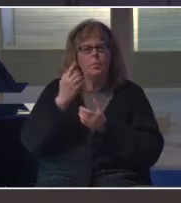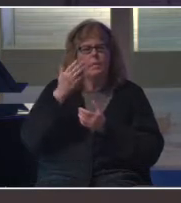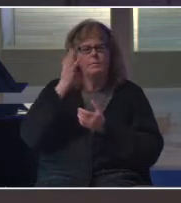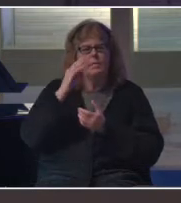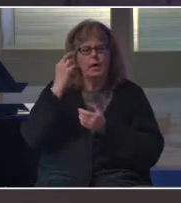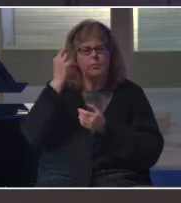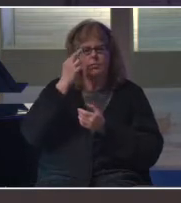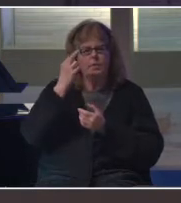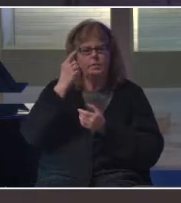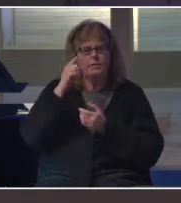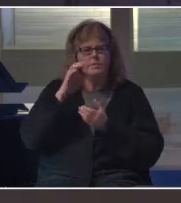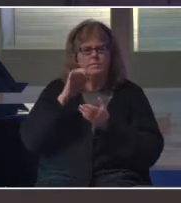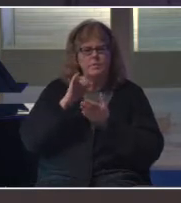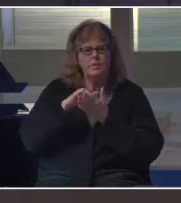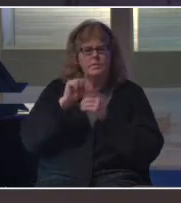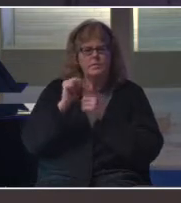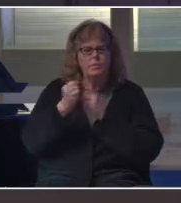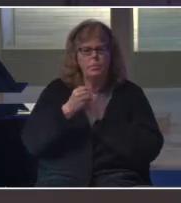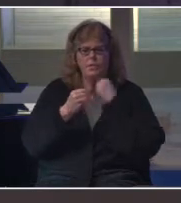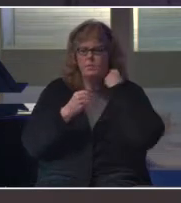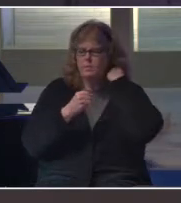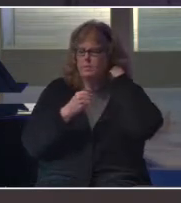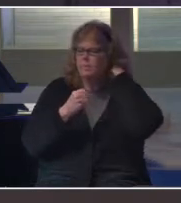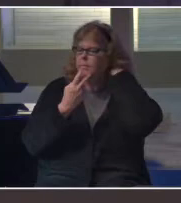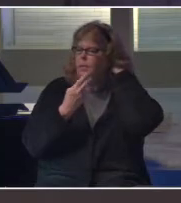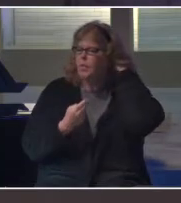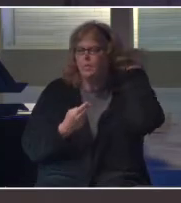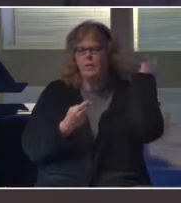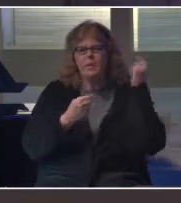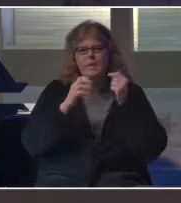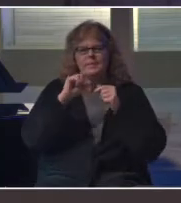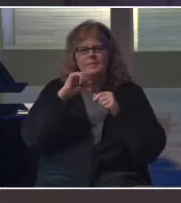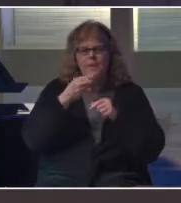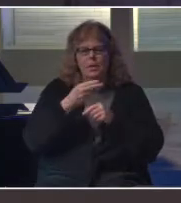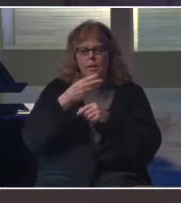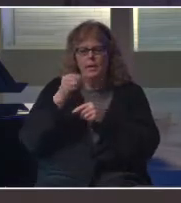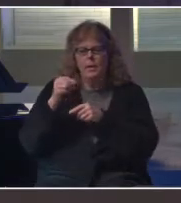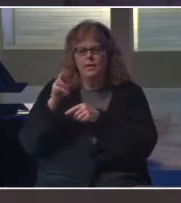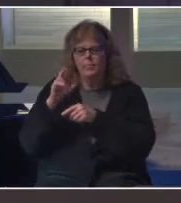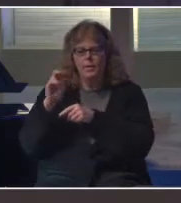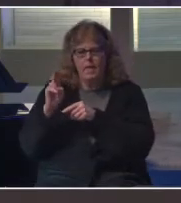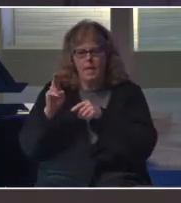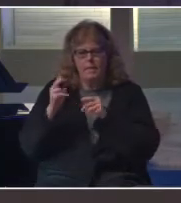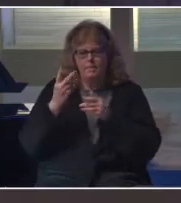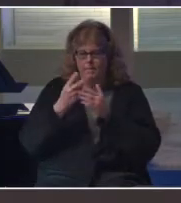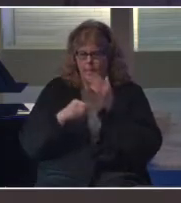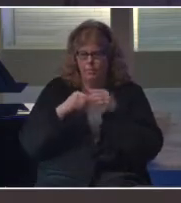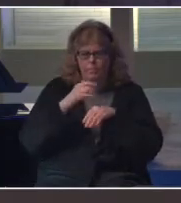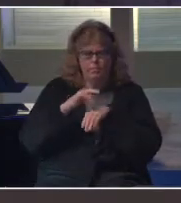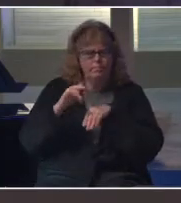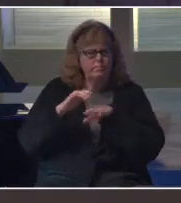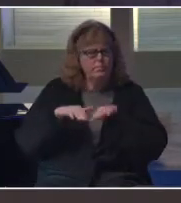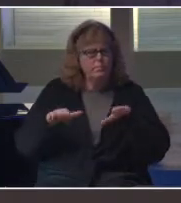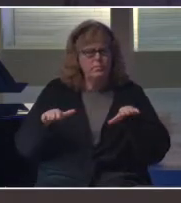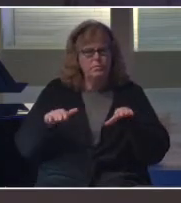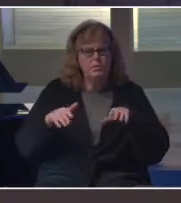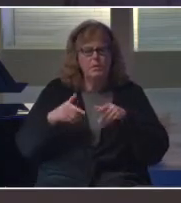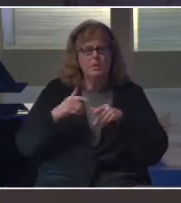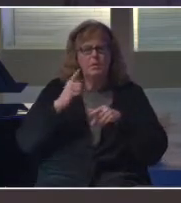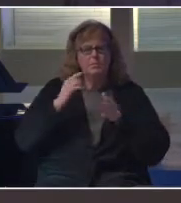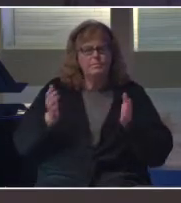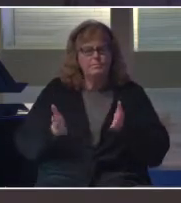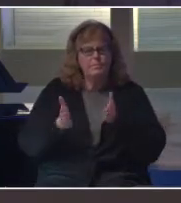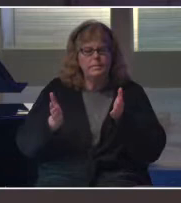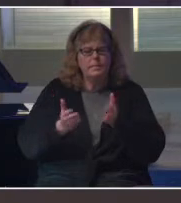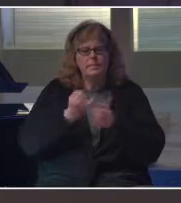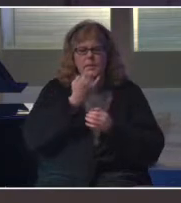for this situation, the fact that both Sarah and Rebekah were barren, was to encourage